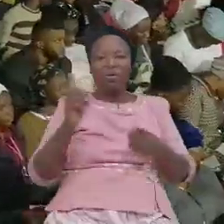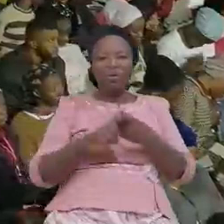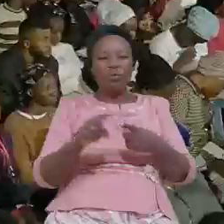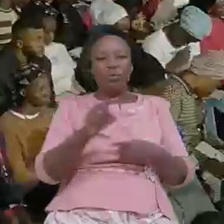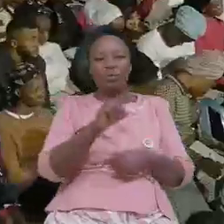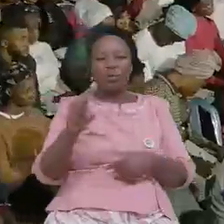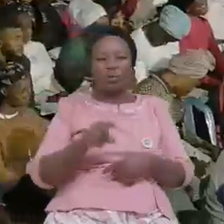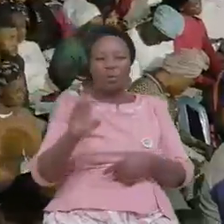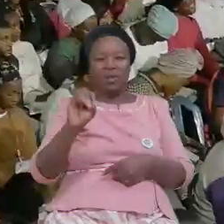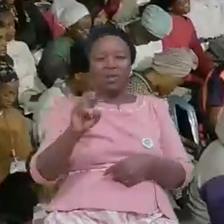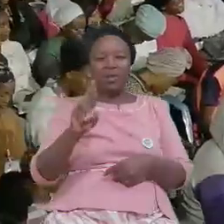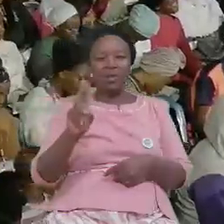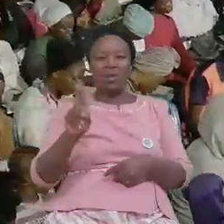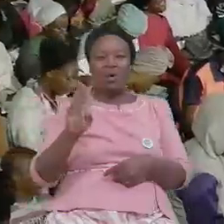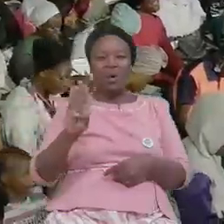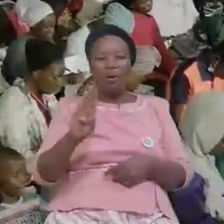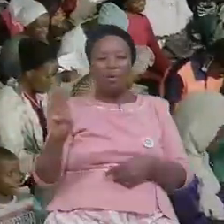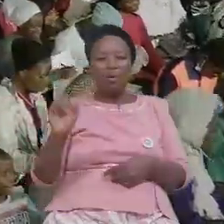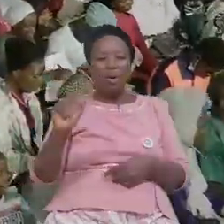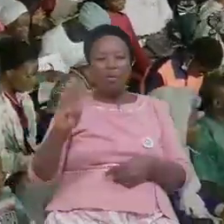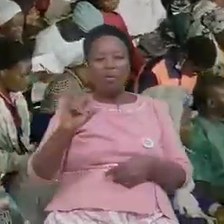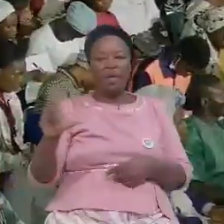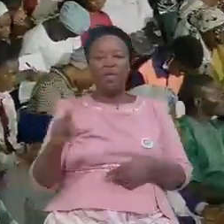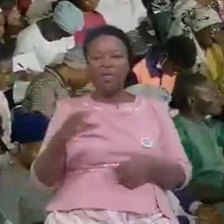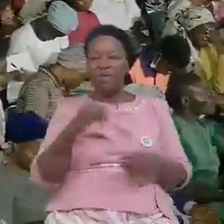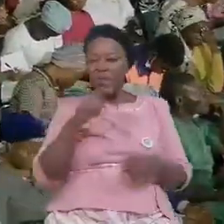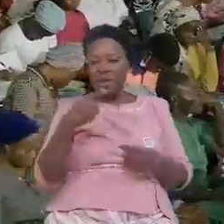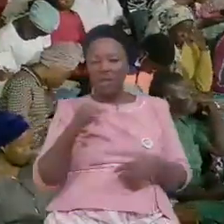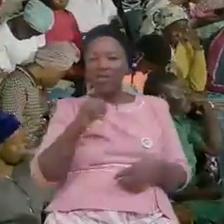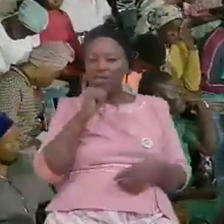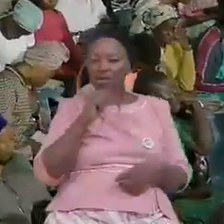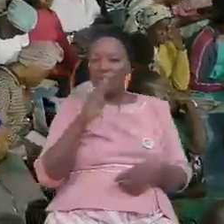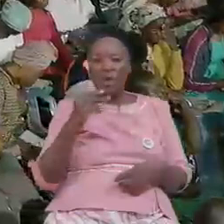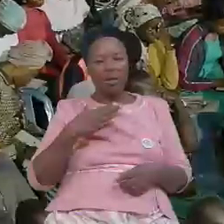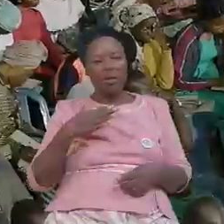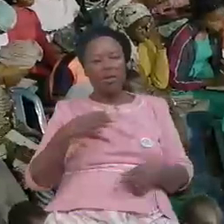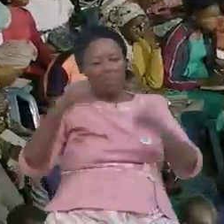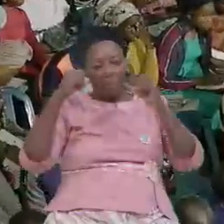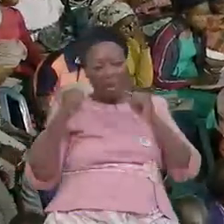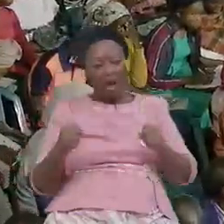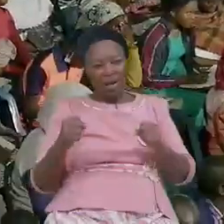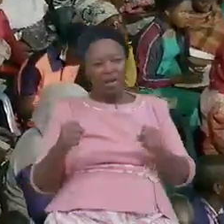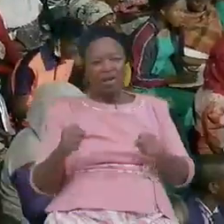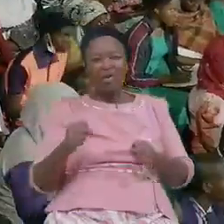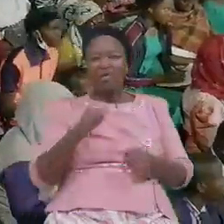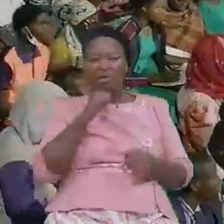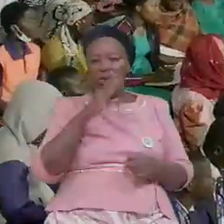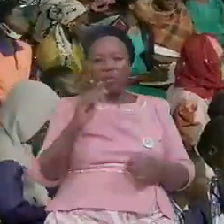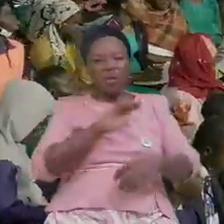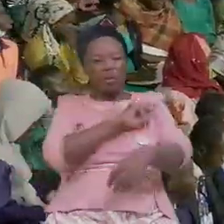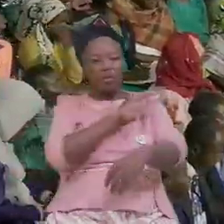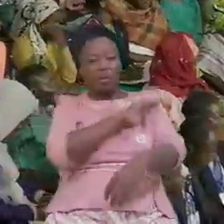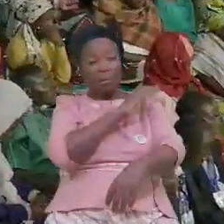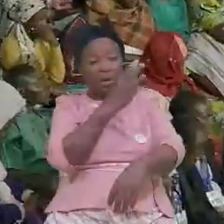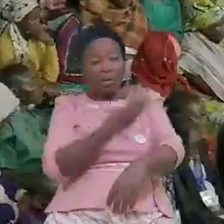Zerubbabel, saying, not by might, not by power, but by my